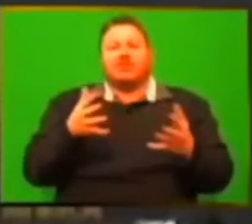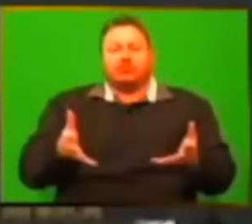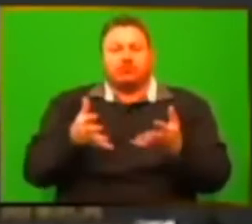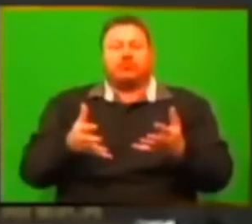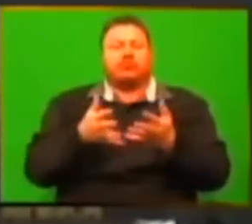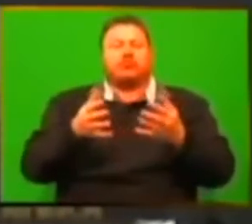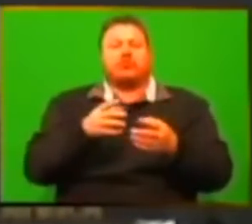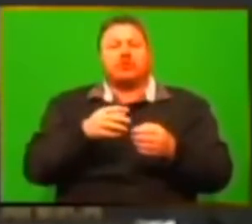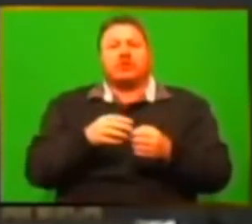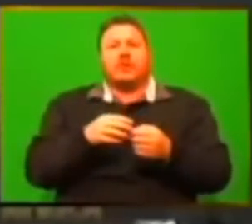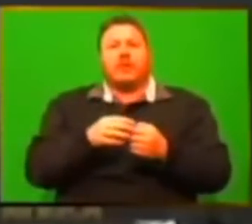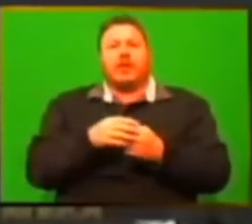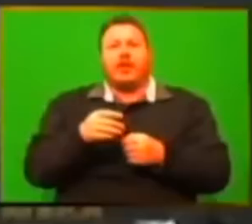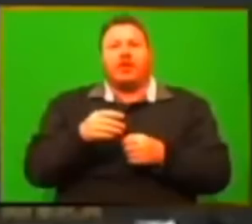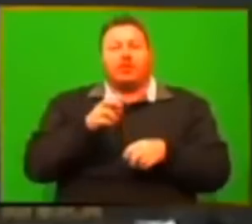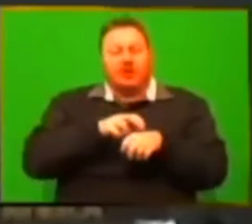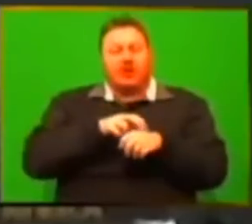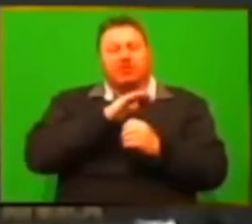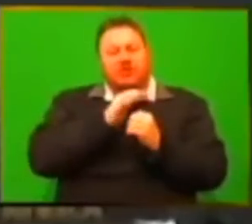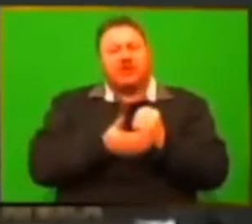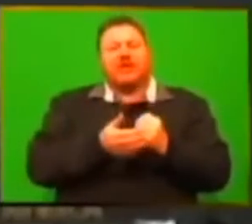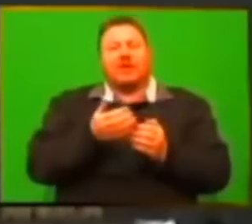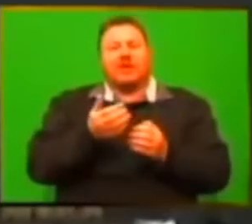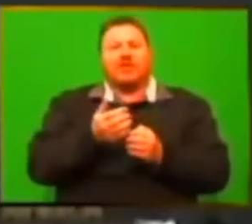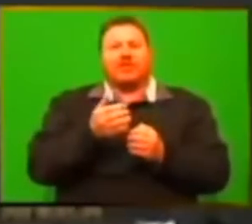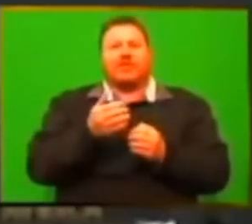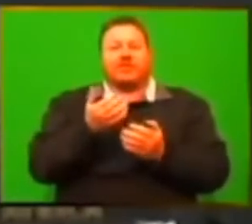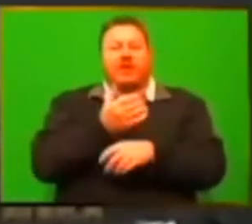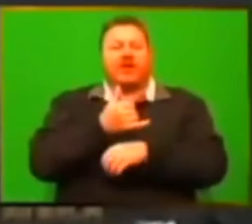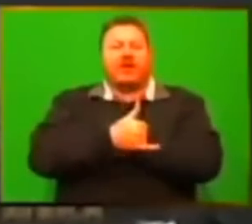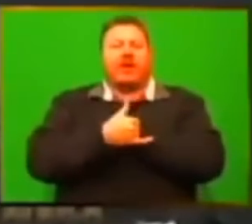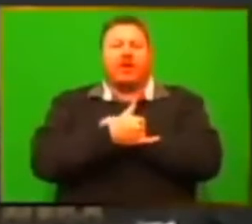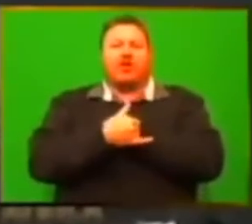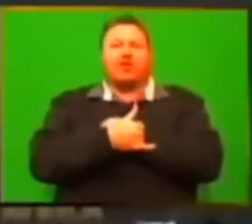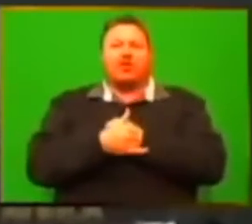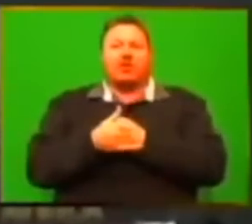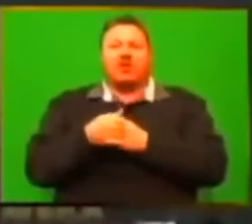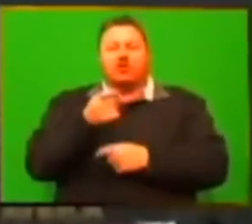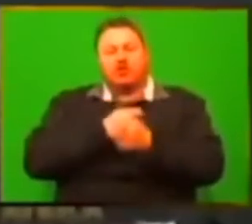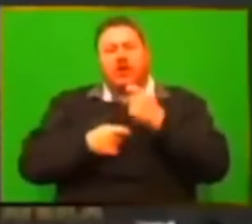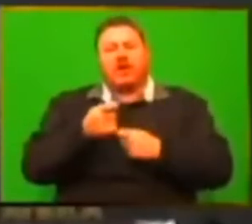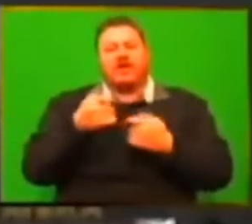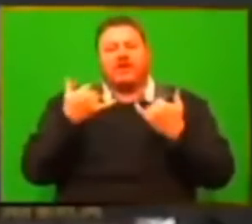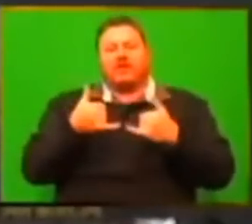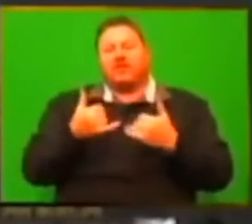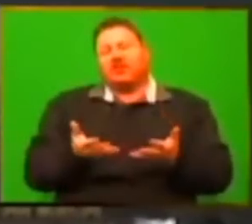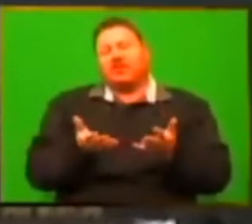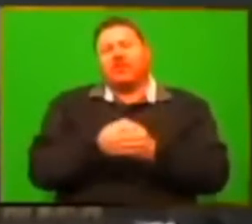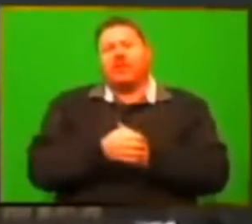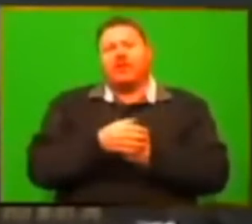do everything in our power to rescue our country from being traded on a silver platter. We call on all